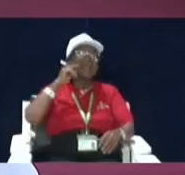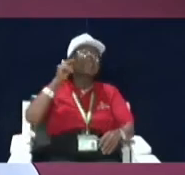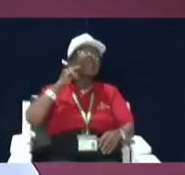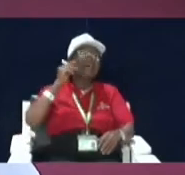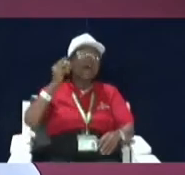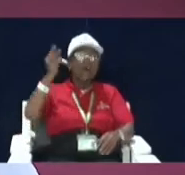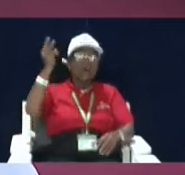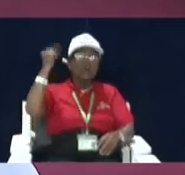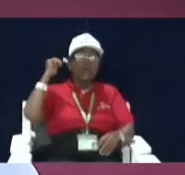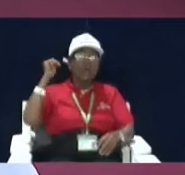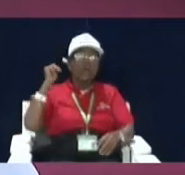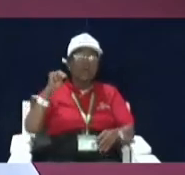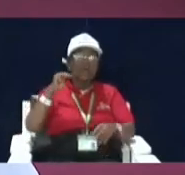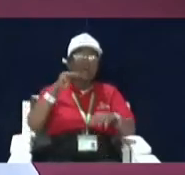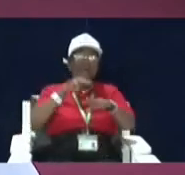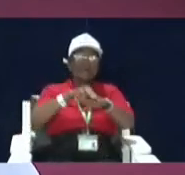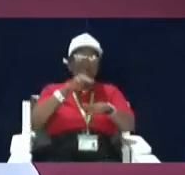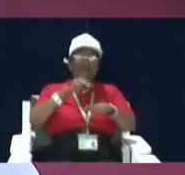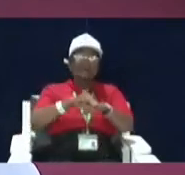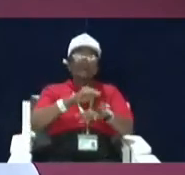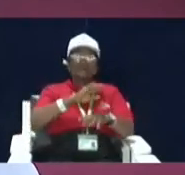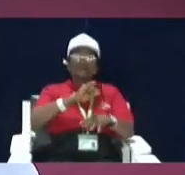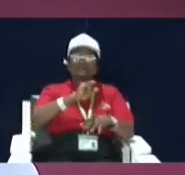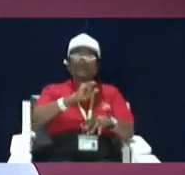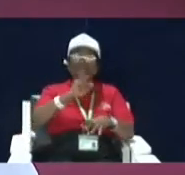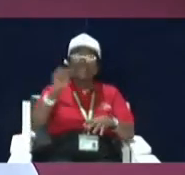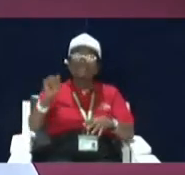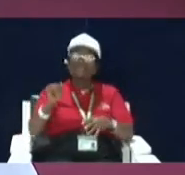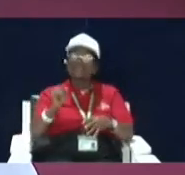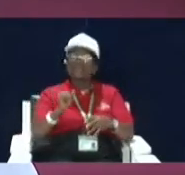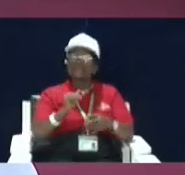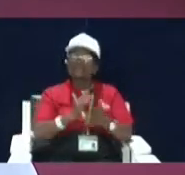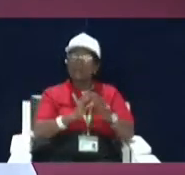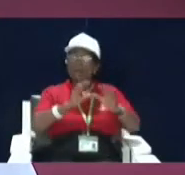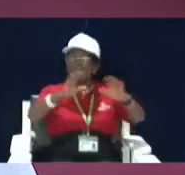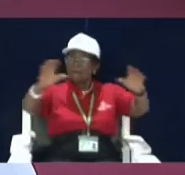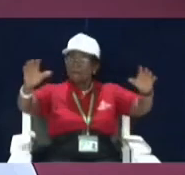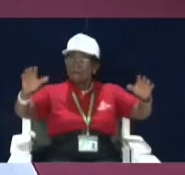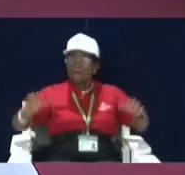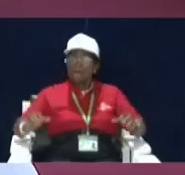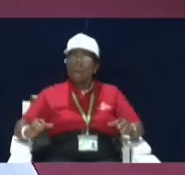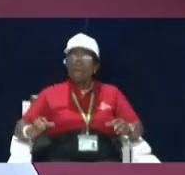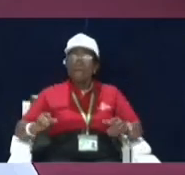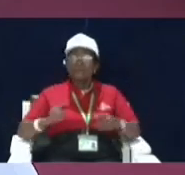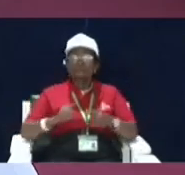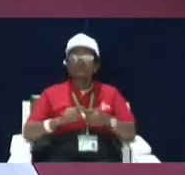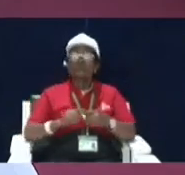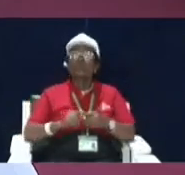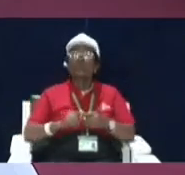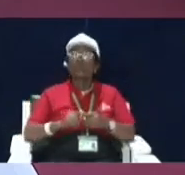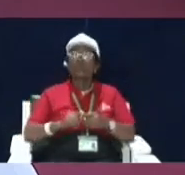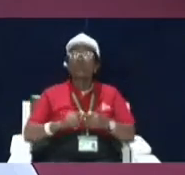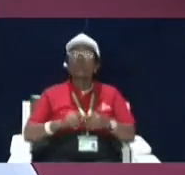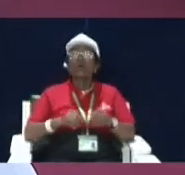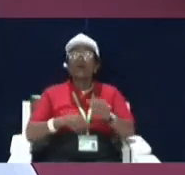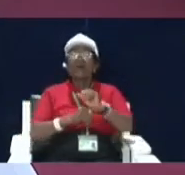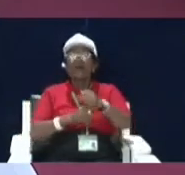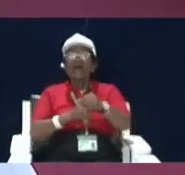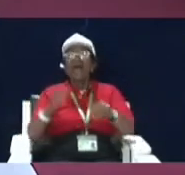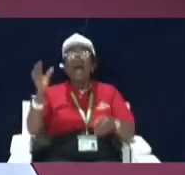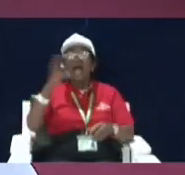a contingent, I think, to the Olympics. And they chose him to sew the dress.